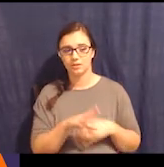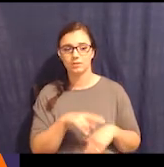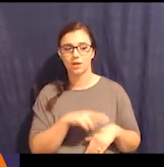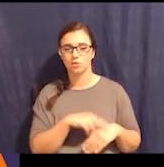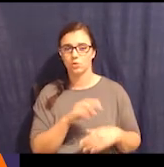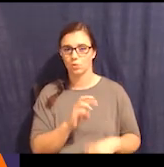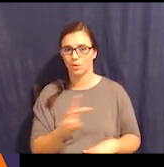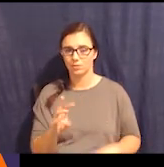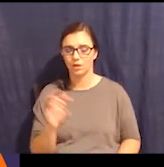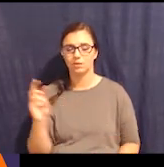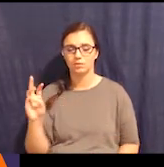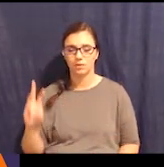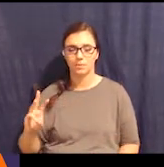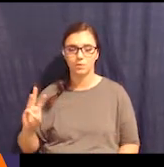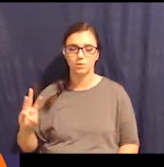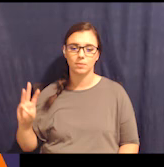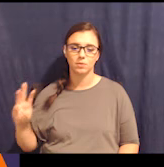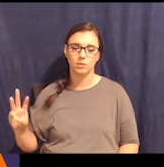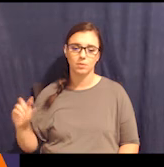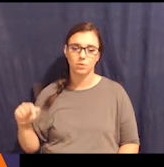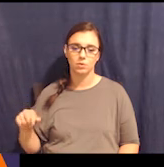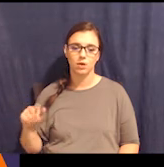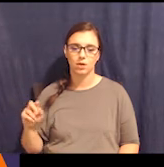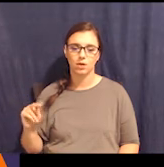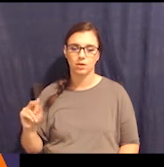www.nami.org or